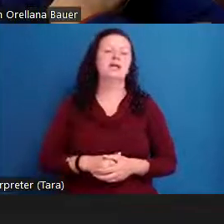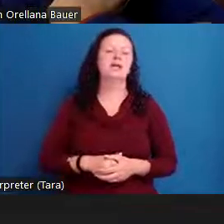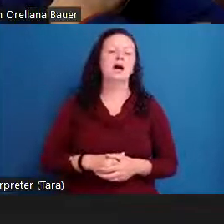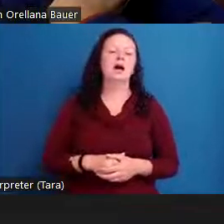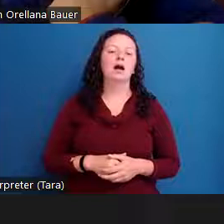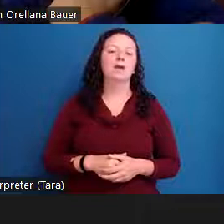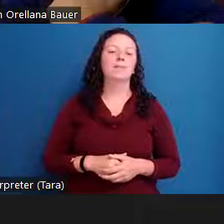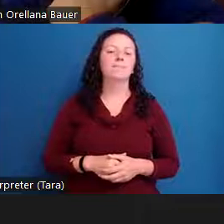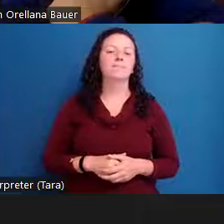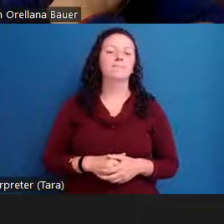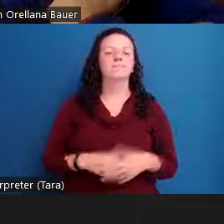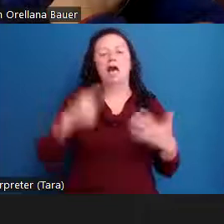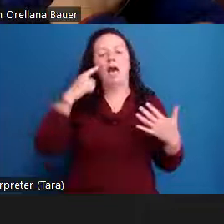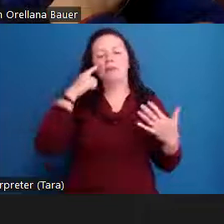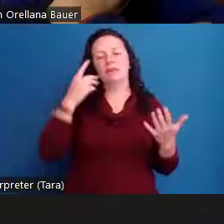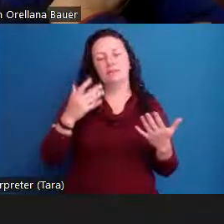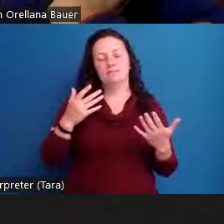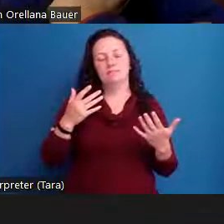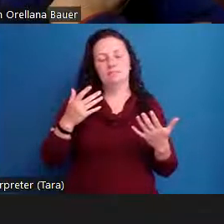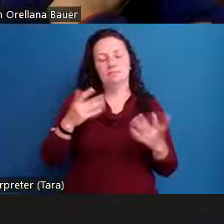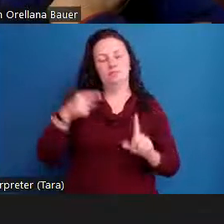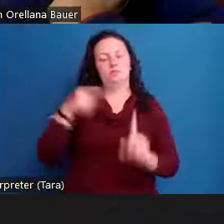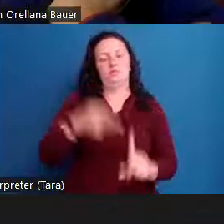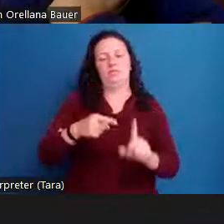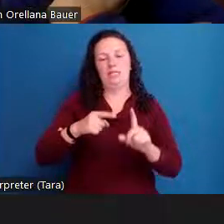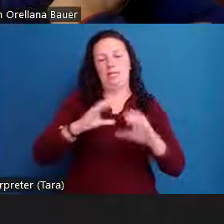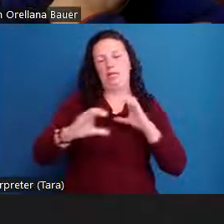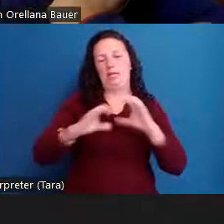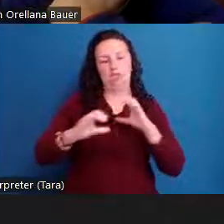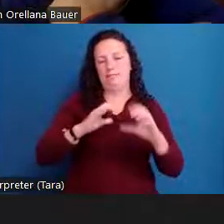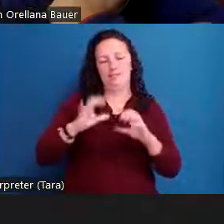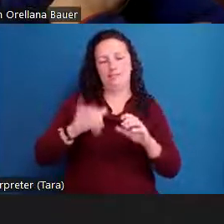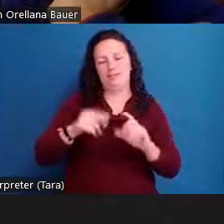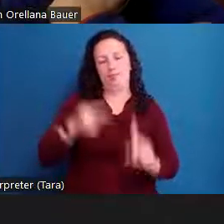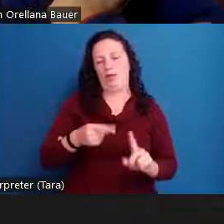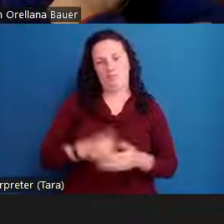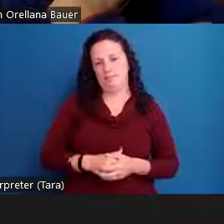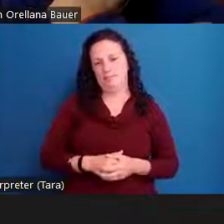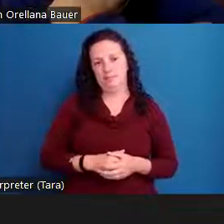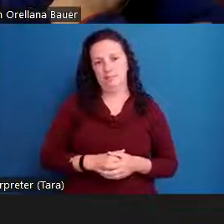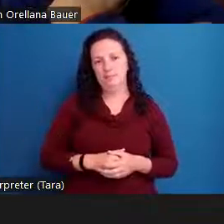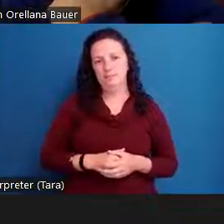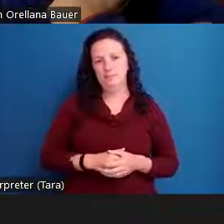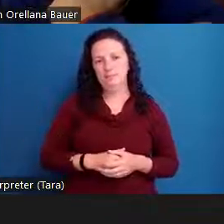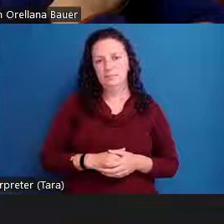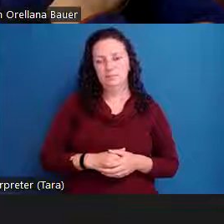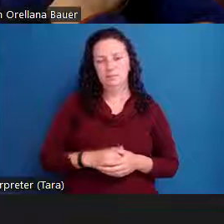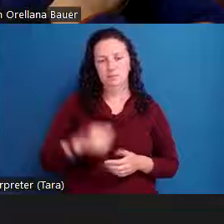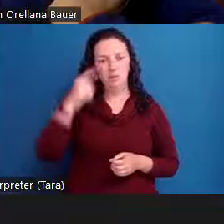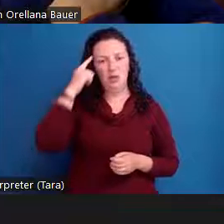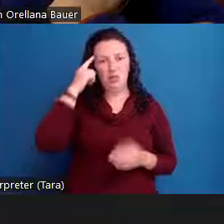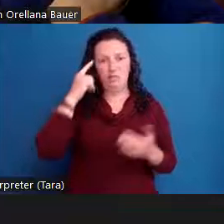I think it's really just like a communications issue. I think we're just talking about comms. So I don't think that there's any harm